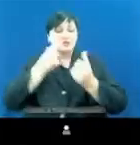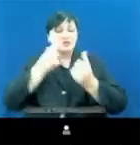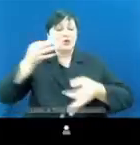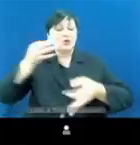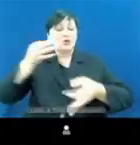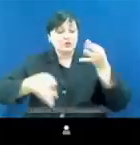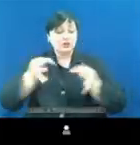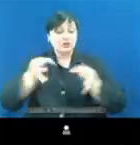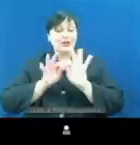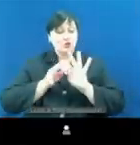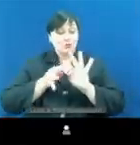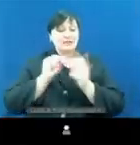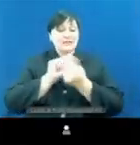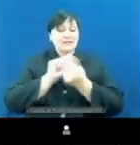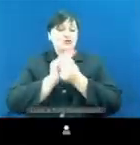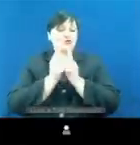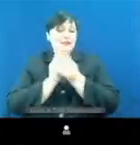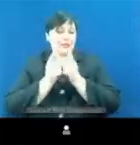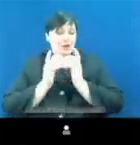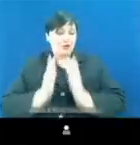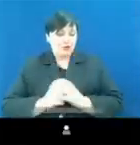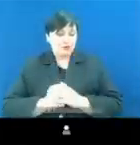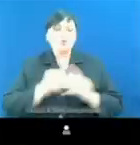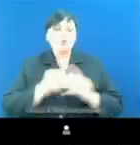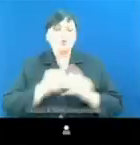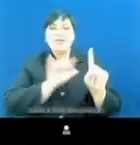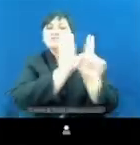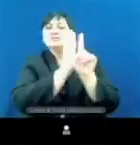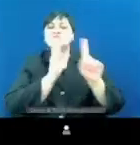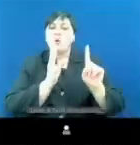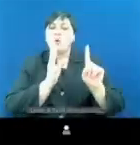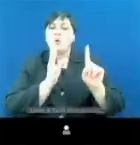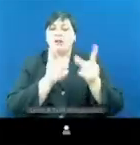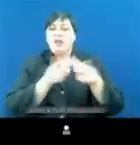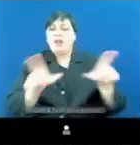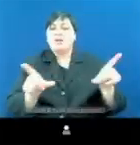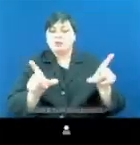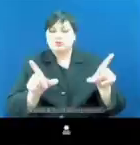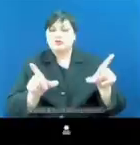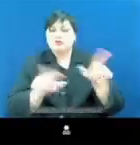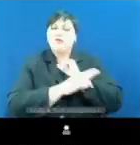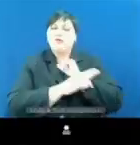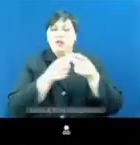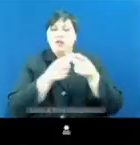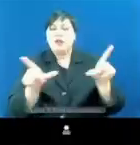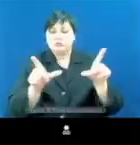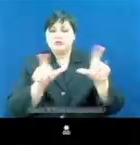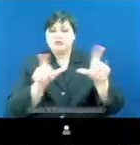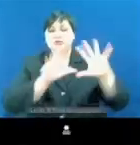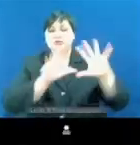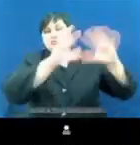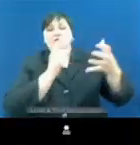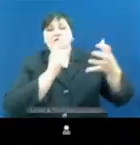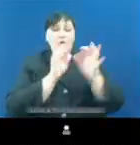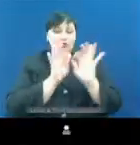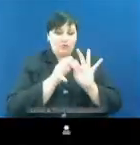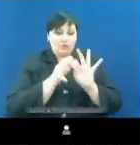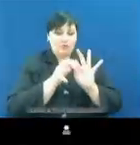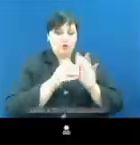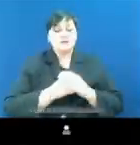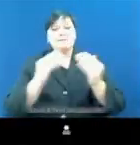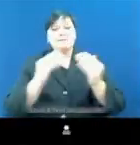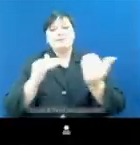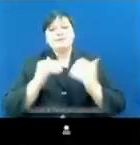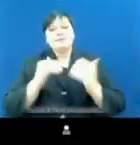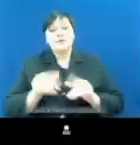and Translators, spoken language professional organization for interpreters. And then I also mentioned